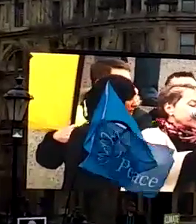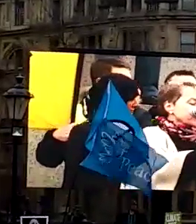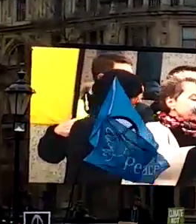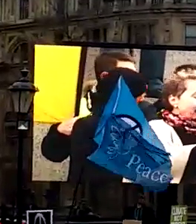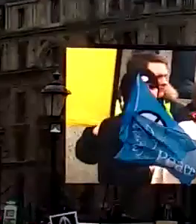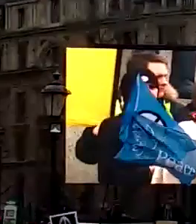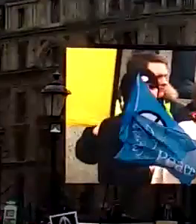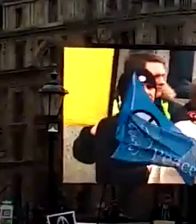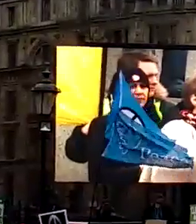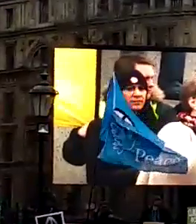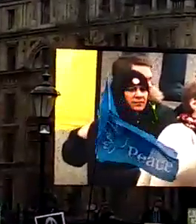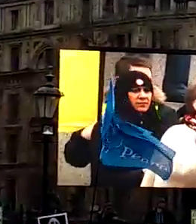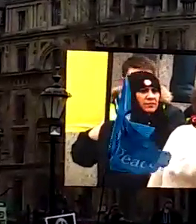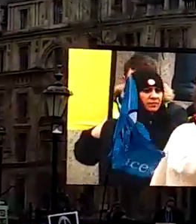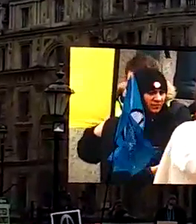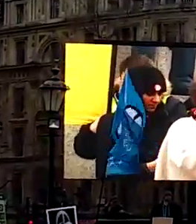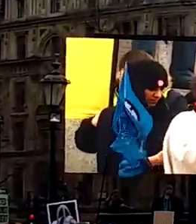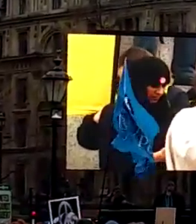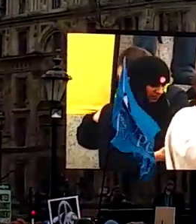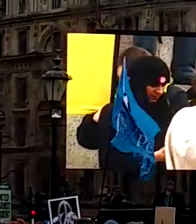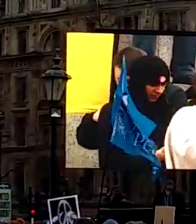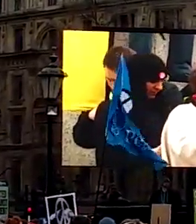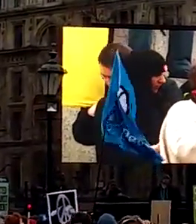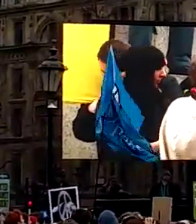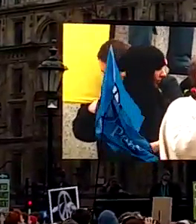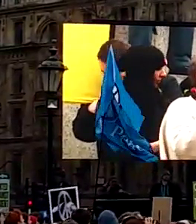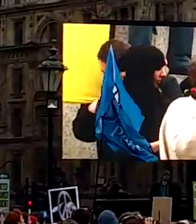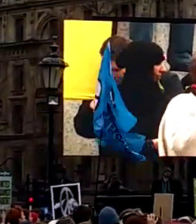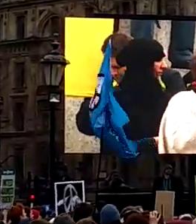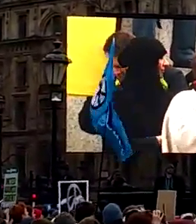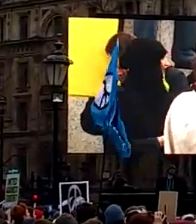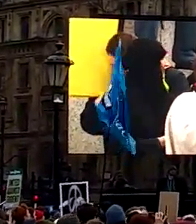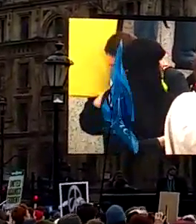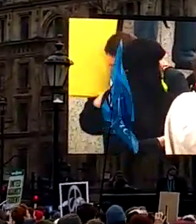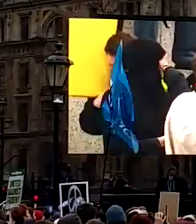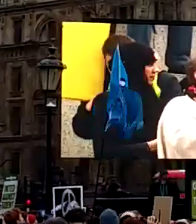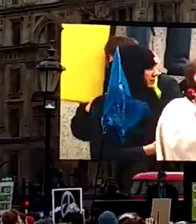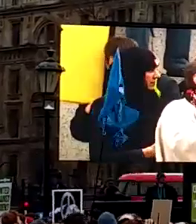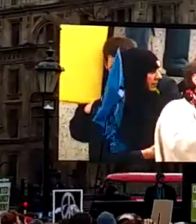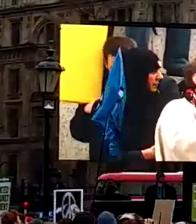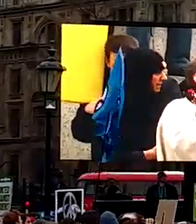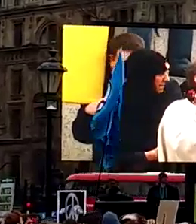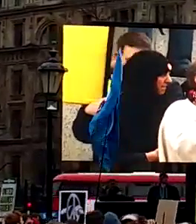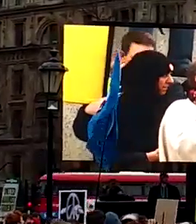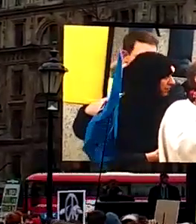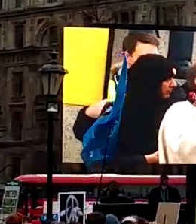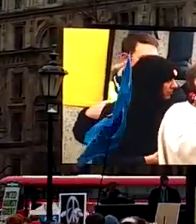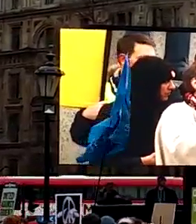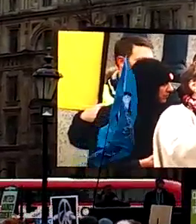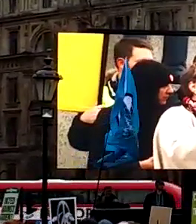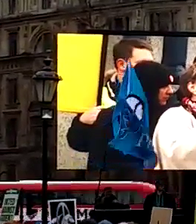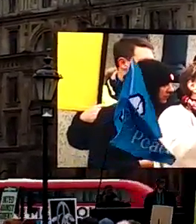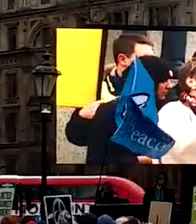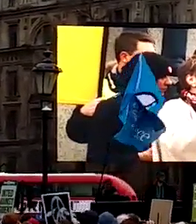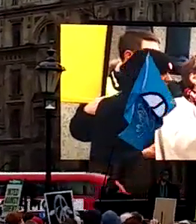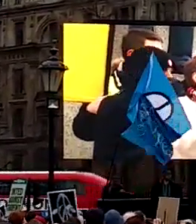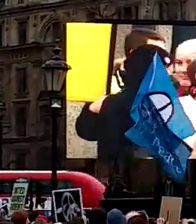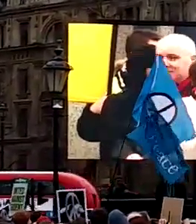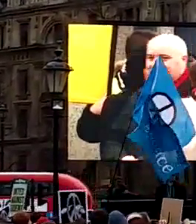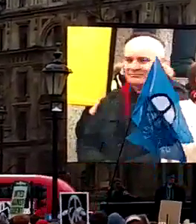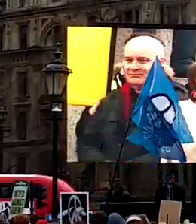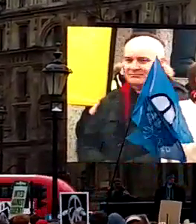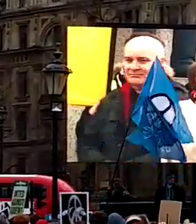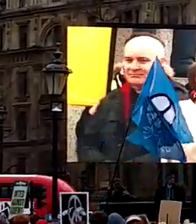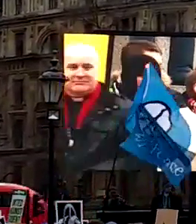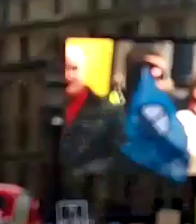Cottrell, who's Rachel Lampard, representing the Methodist Church, Paul Parker